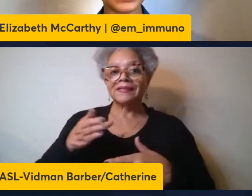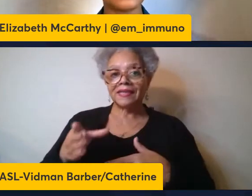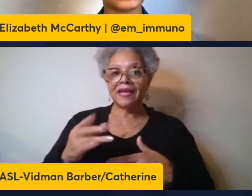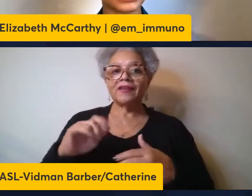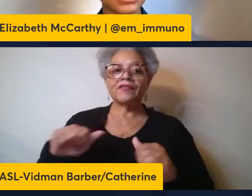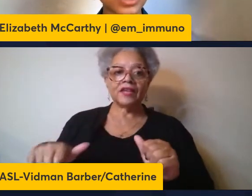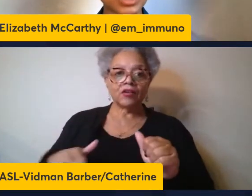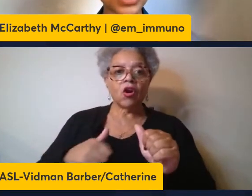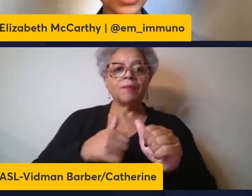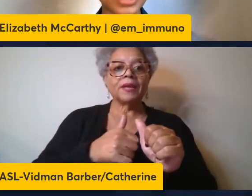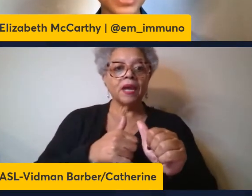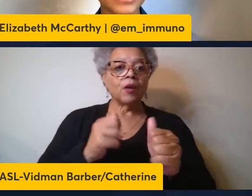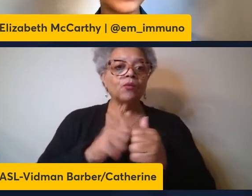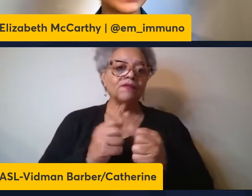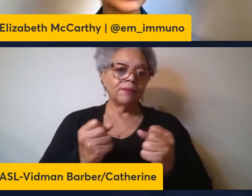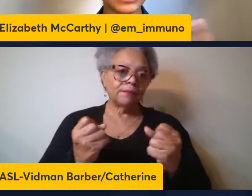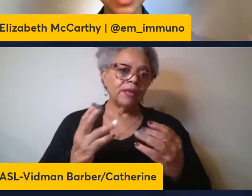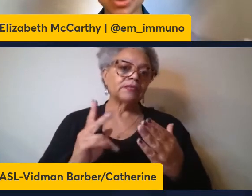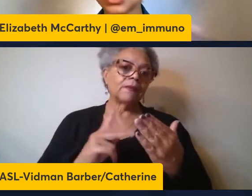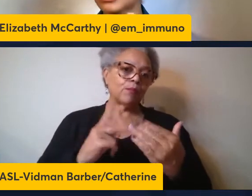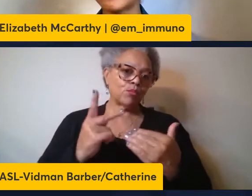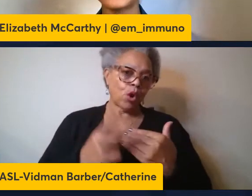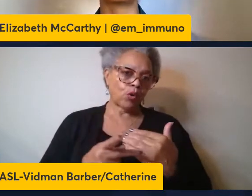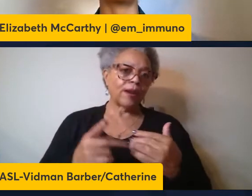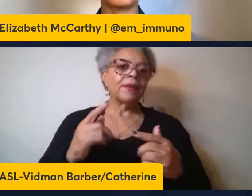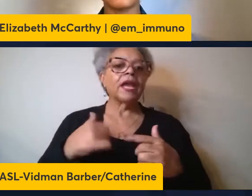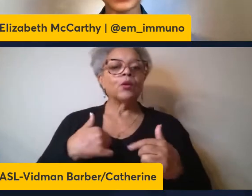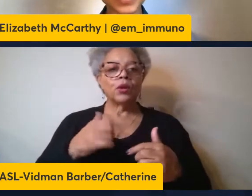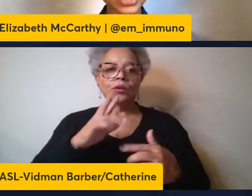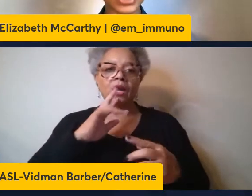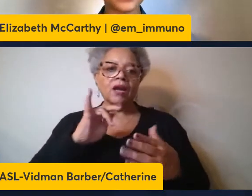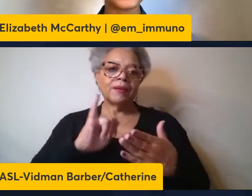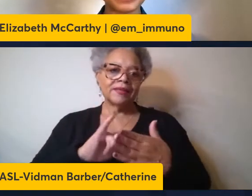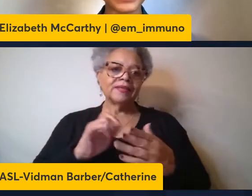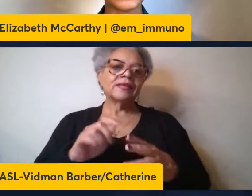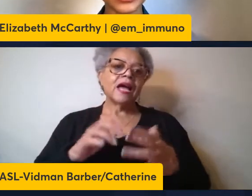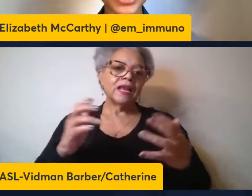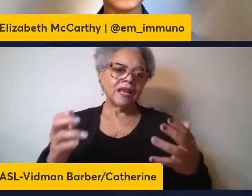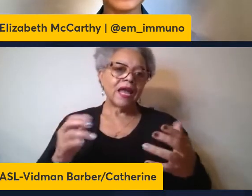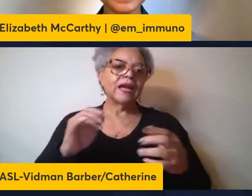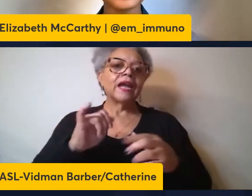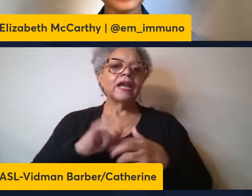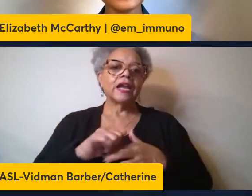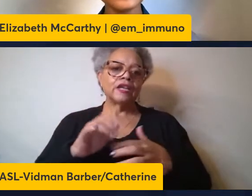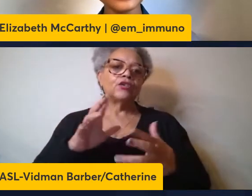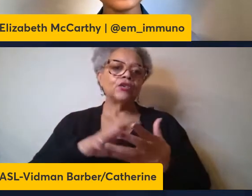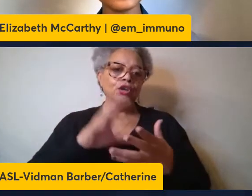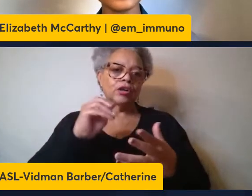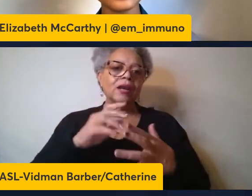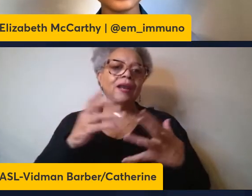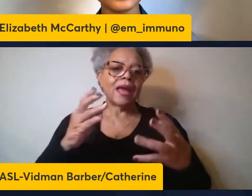to speed with a lot of the programming. And then I think we'll talk about this a lot. A lot of it is kind of learned by doing.